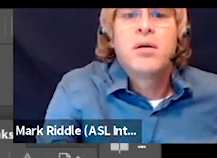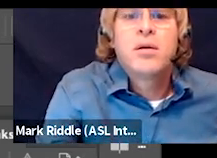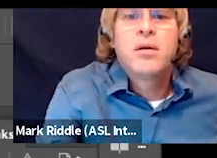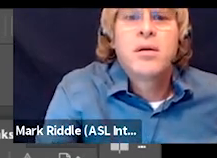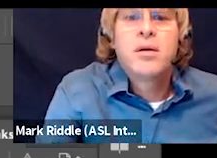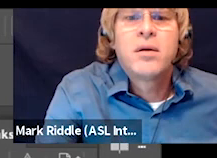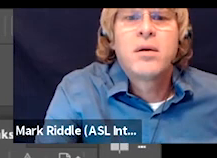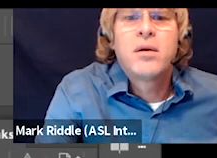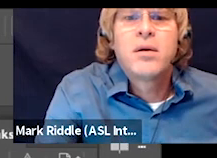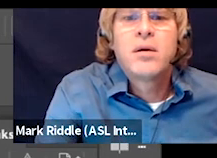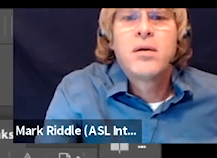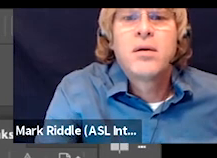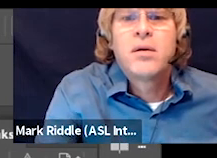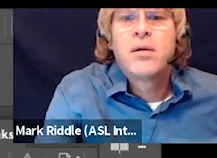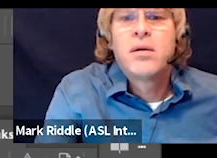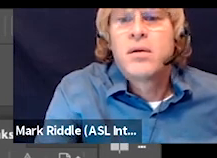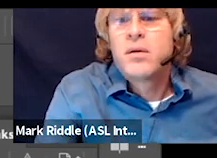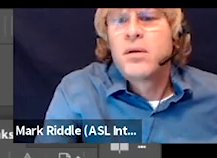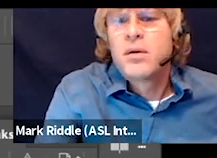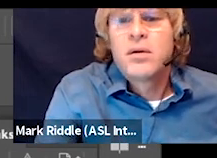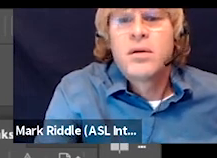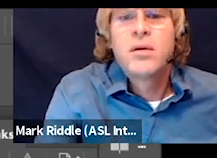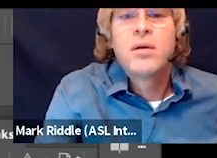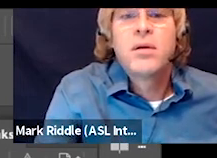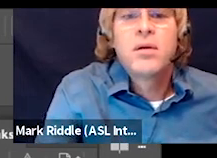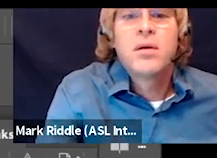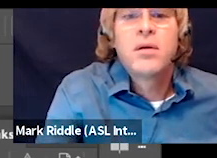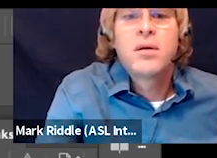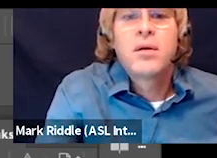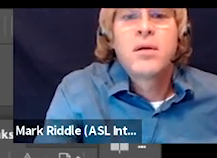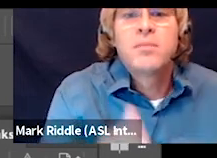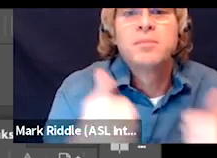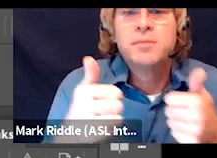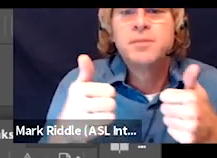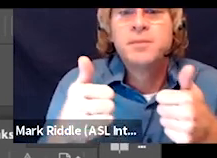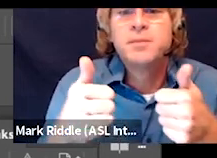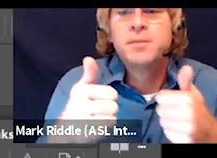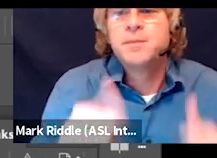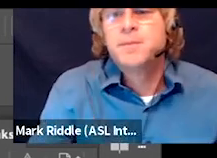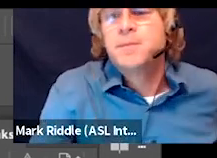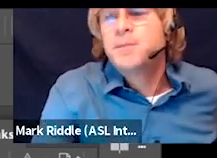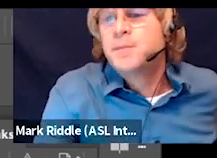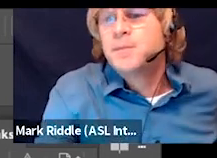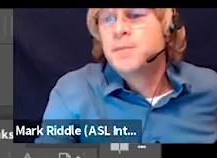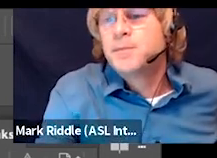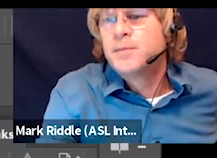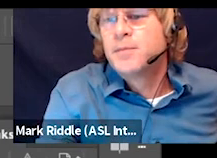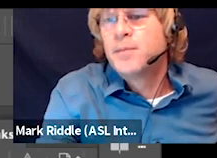it's grayscale. And if I click on it with my